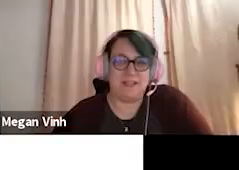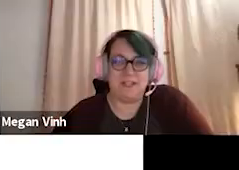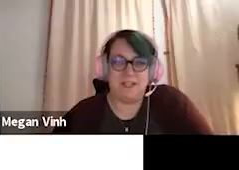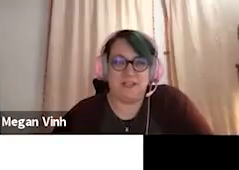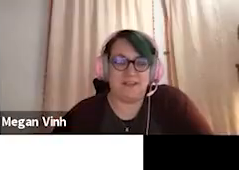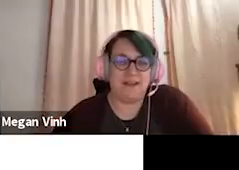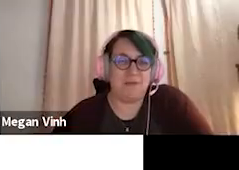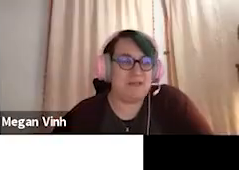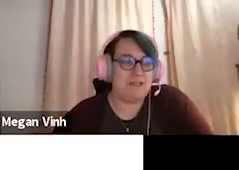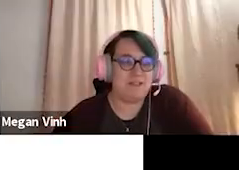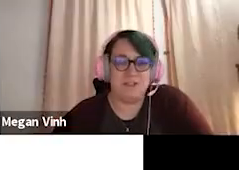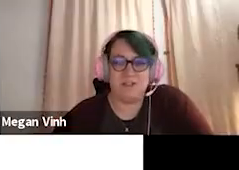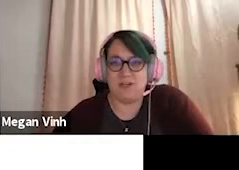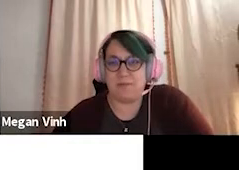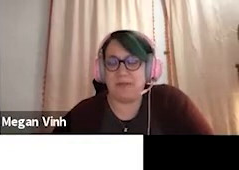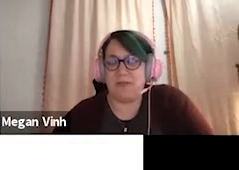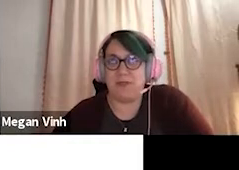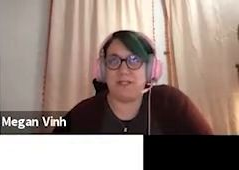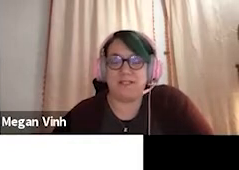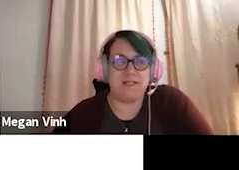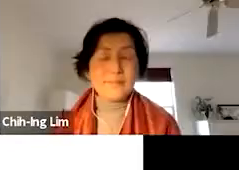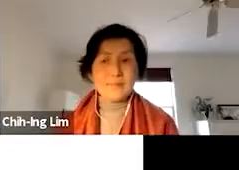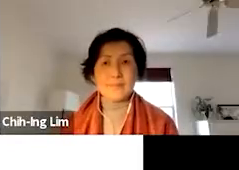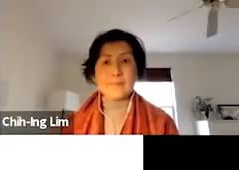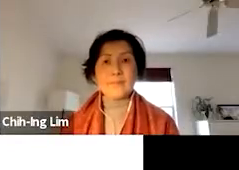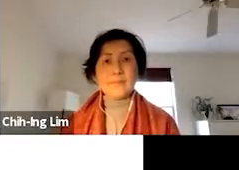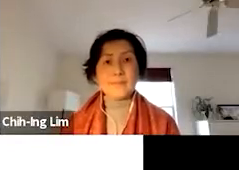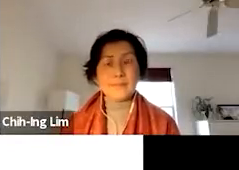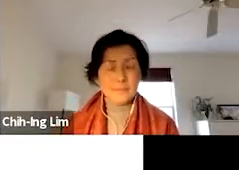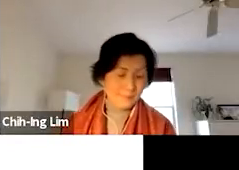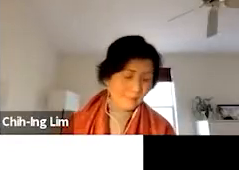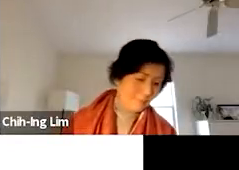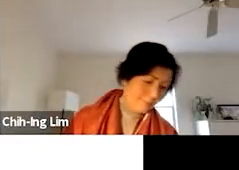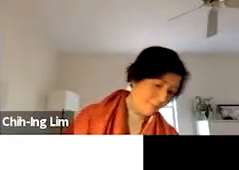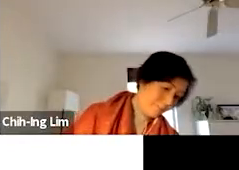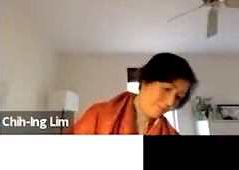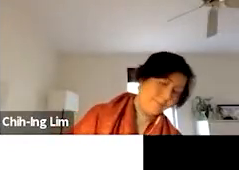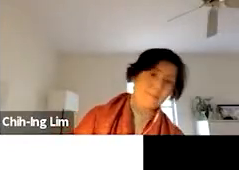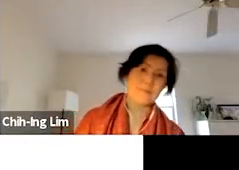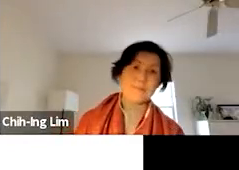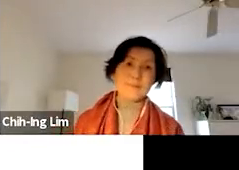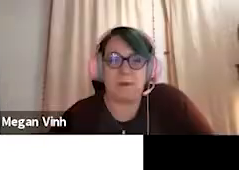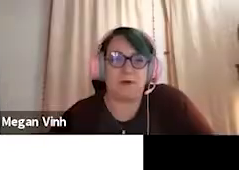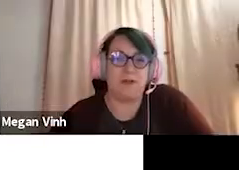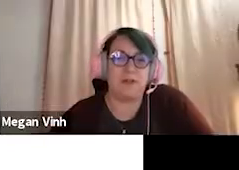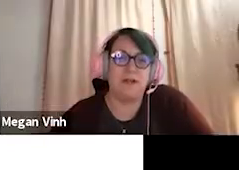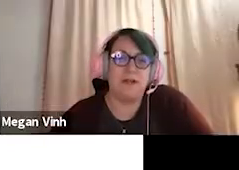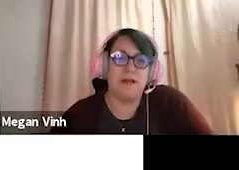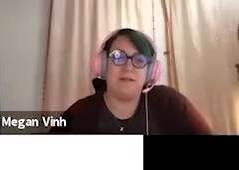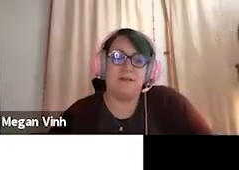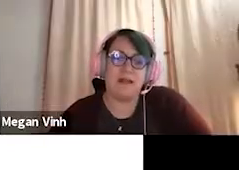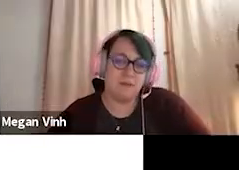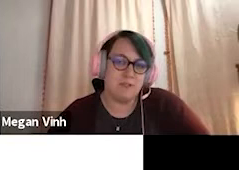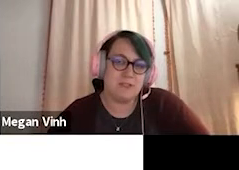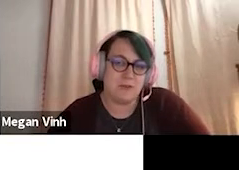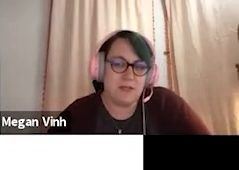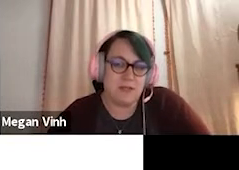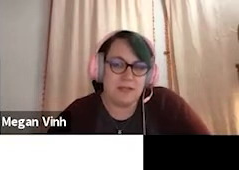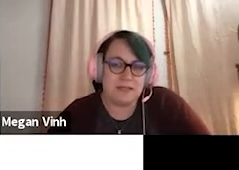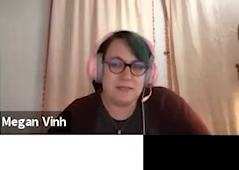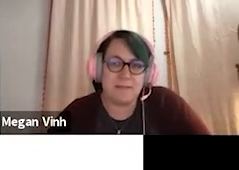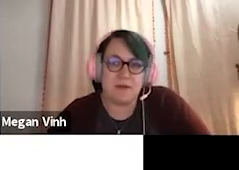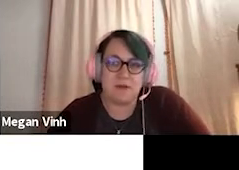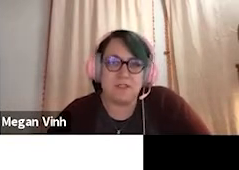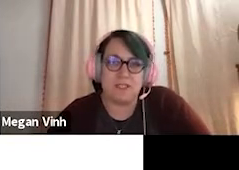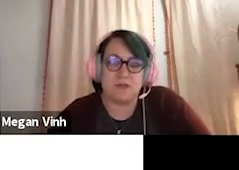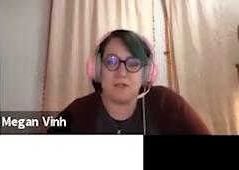And thanks, Ching. And I wanted to just jump in quick and say, as Ching, you know, you talked about earlier, the language that we